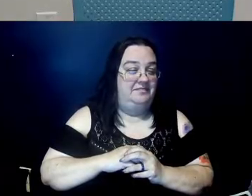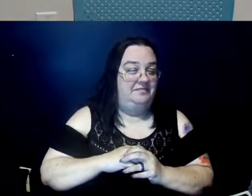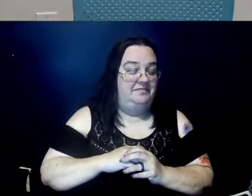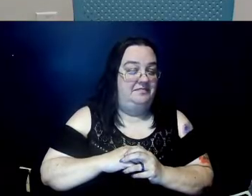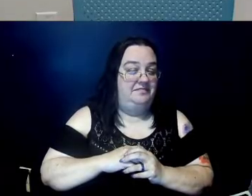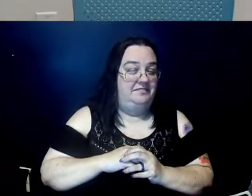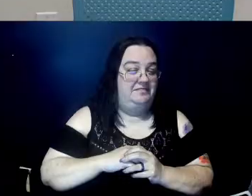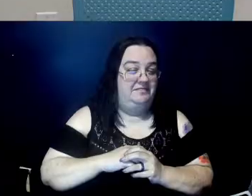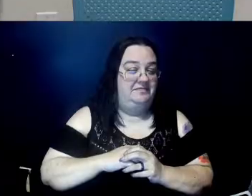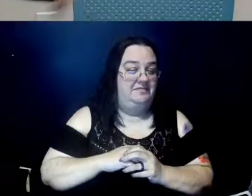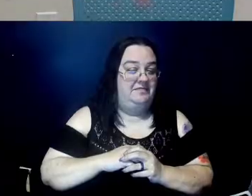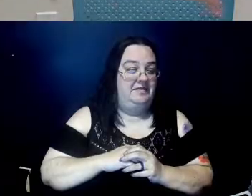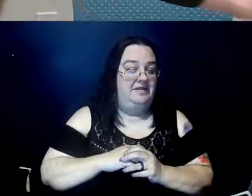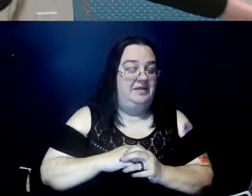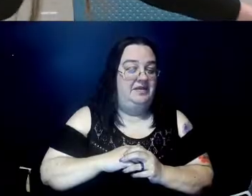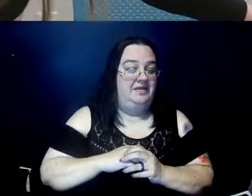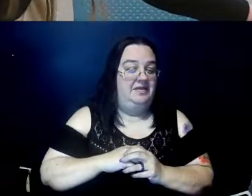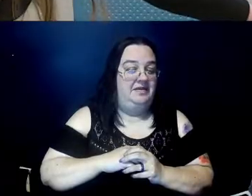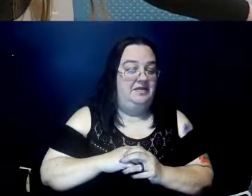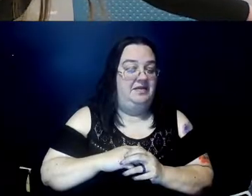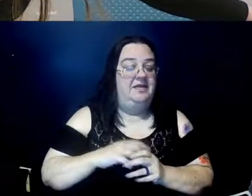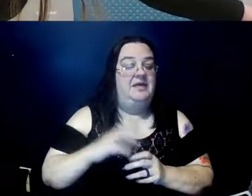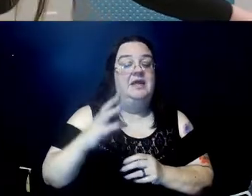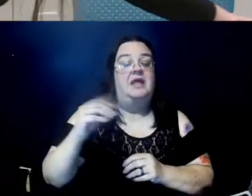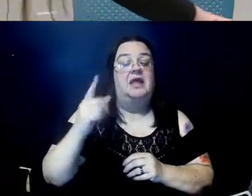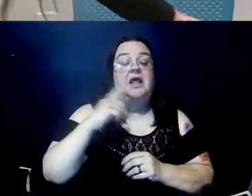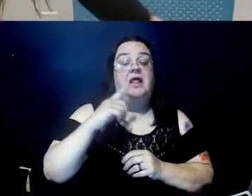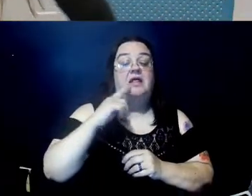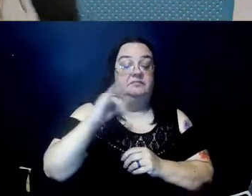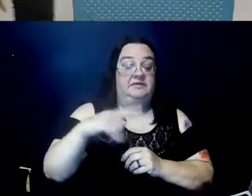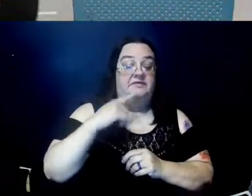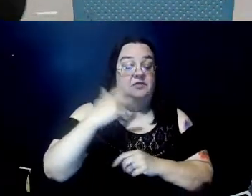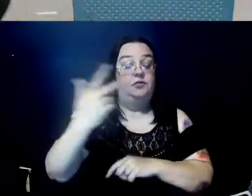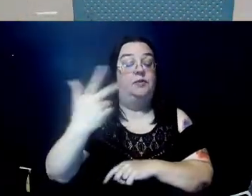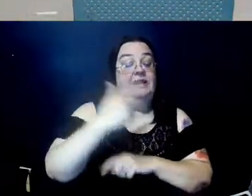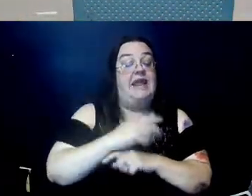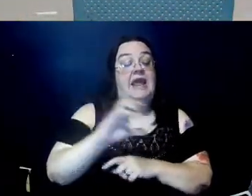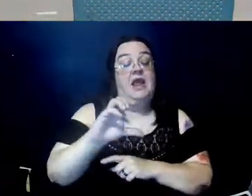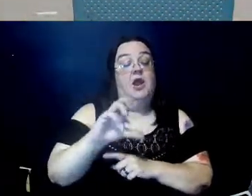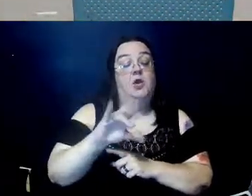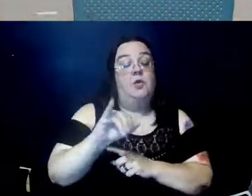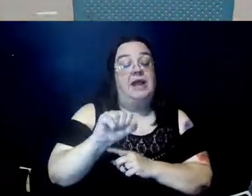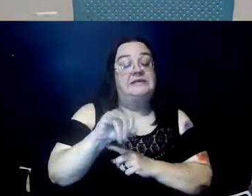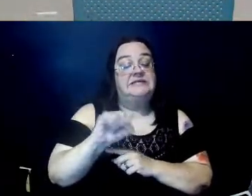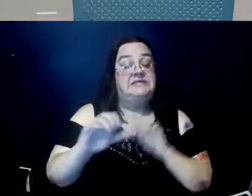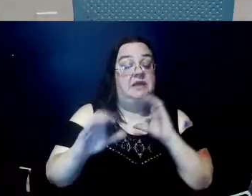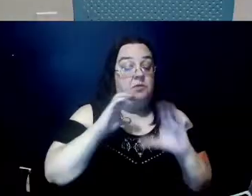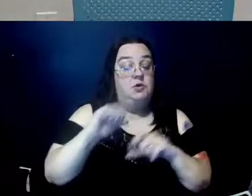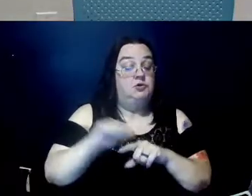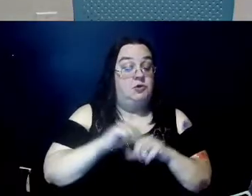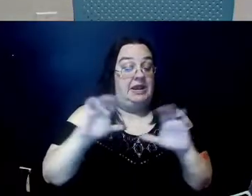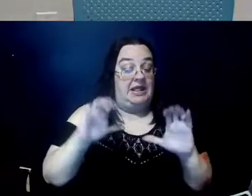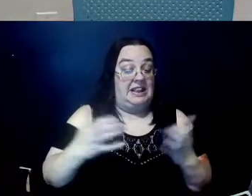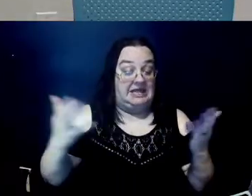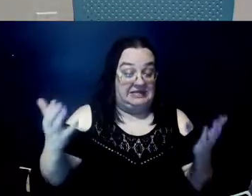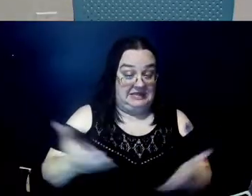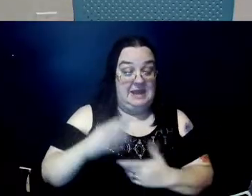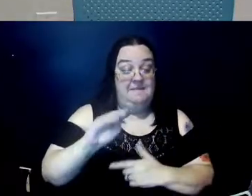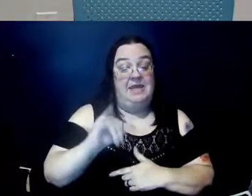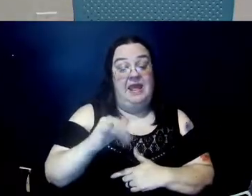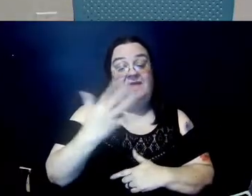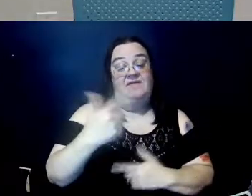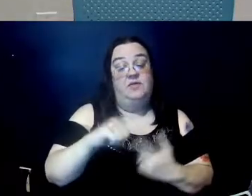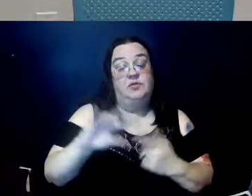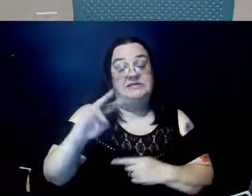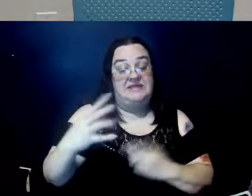a 3-day crisis communication training class, May 5th through the 7th here in the Public Works Building. Training